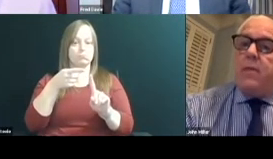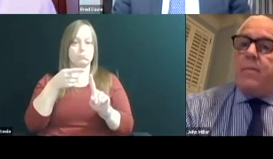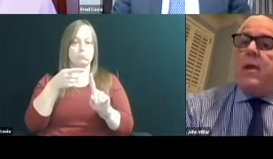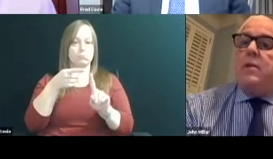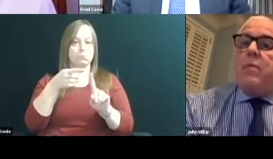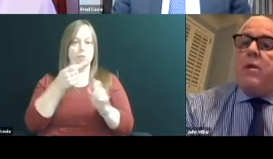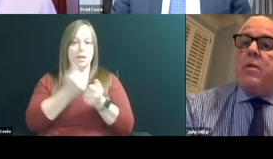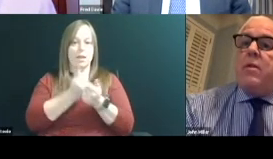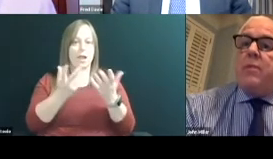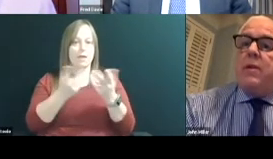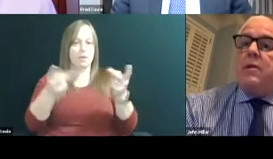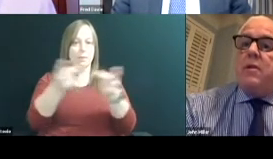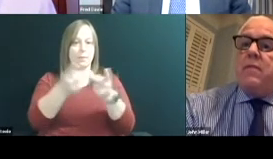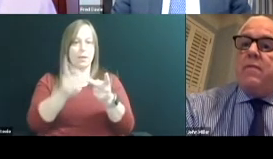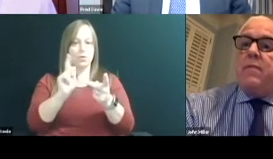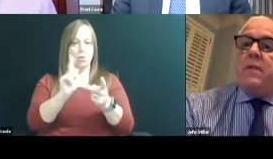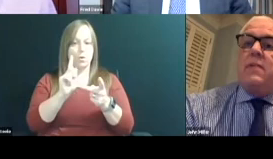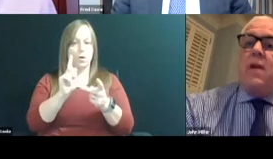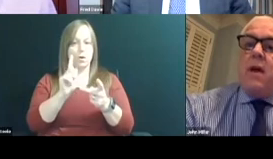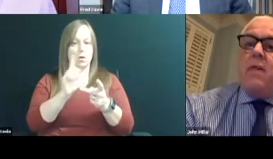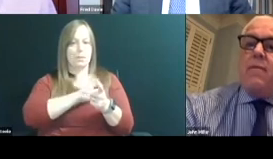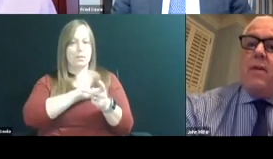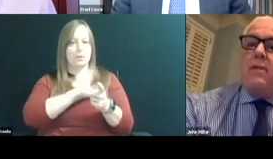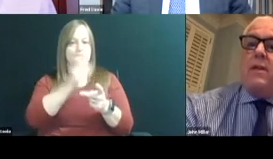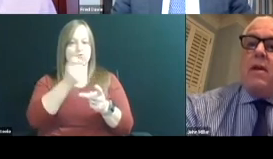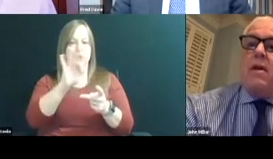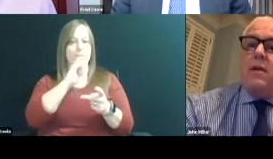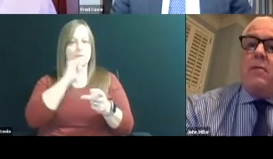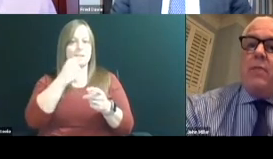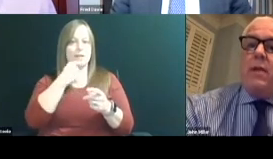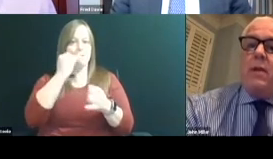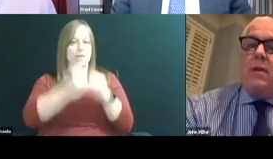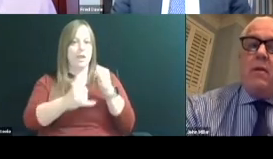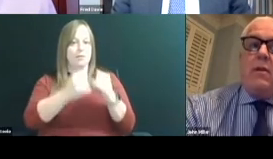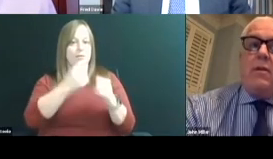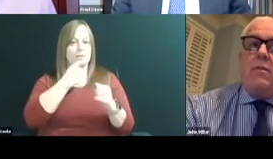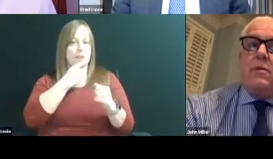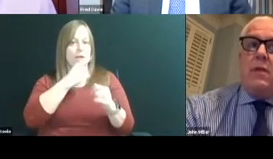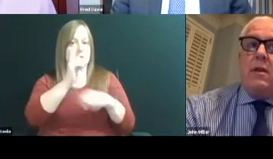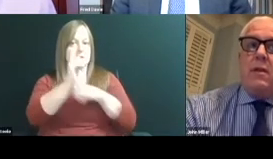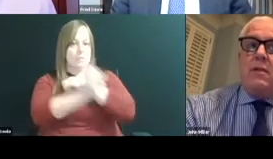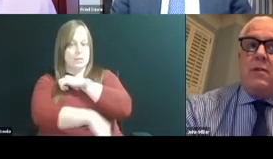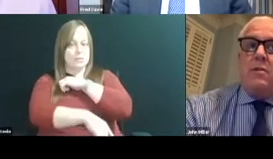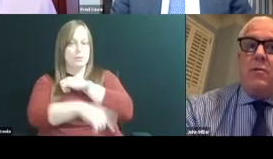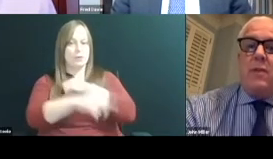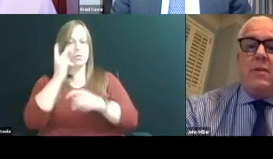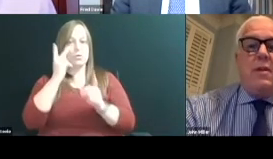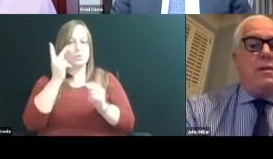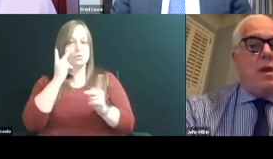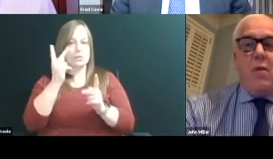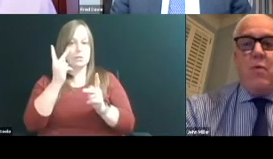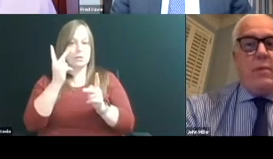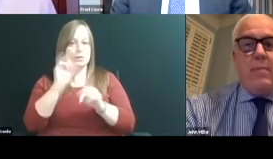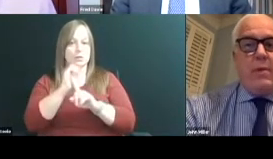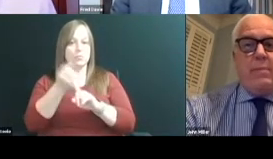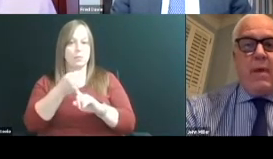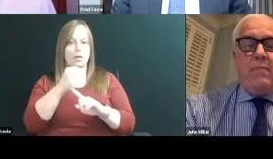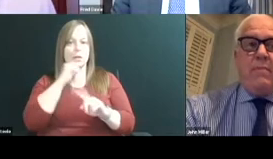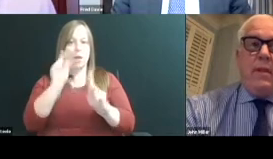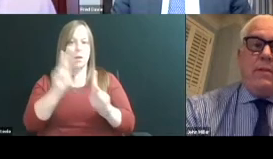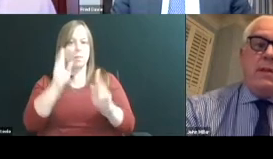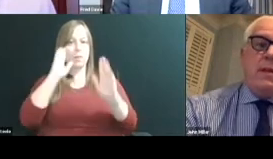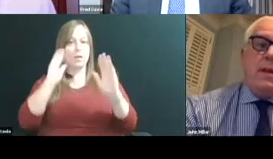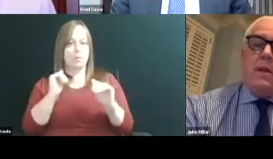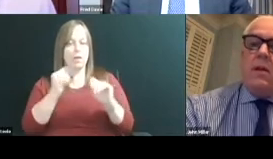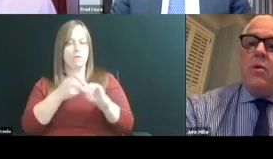in every place where the police chief does not have final say on discipline, you see a situation that is not what people expect